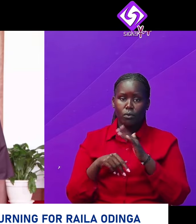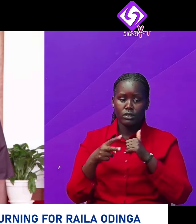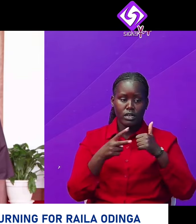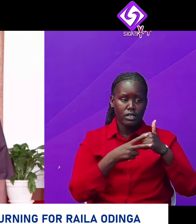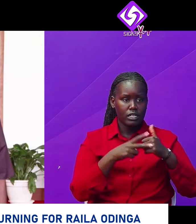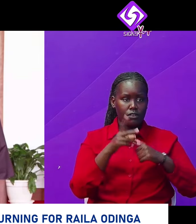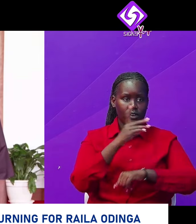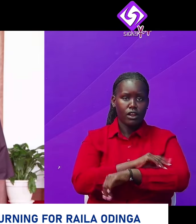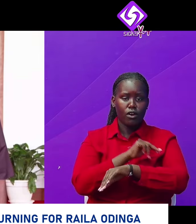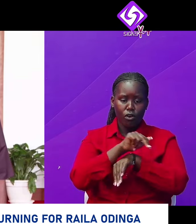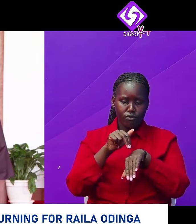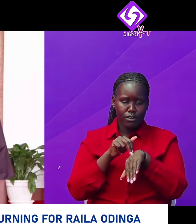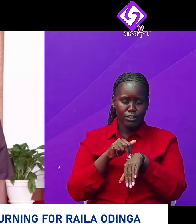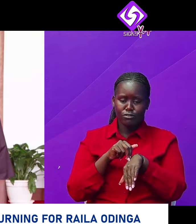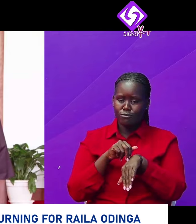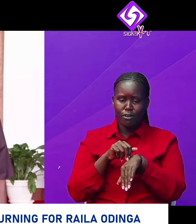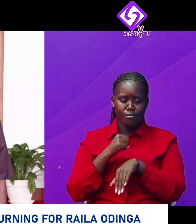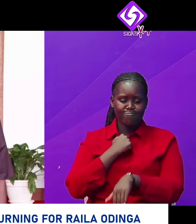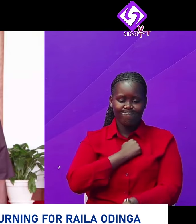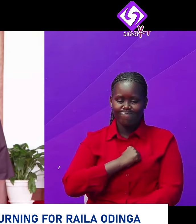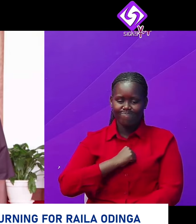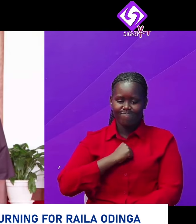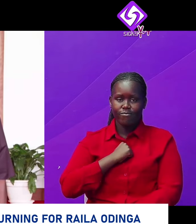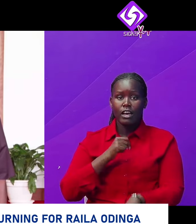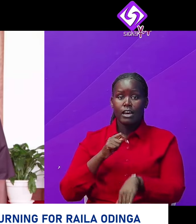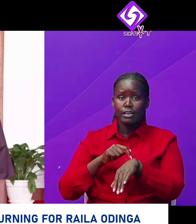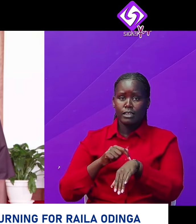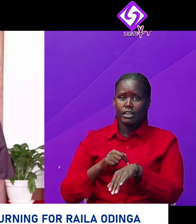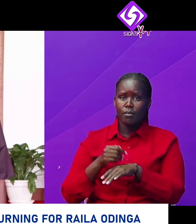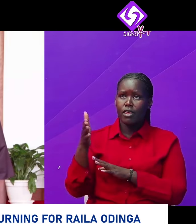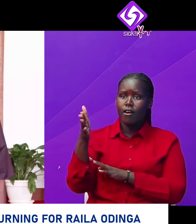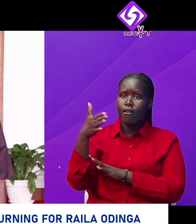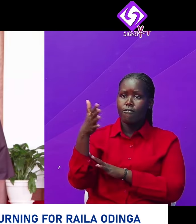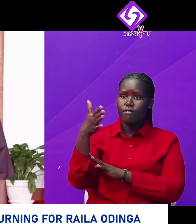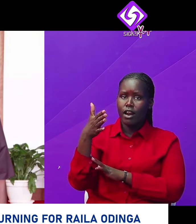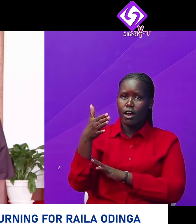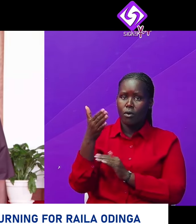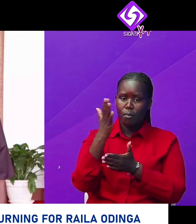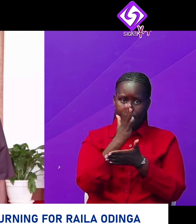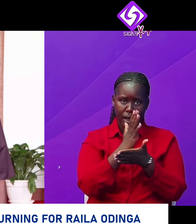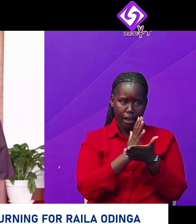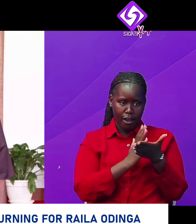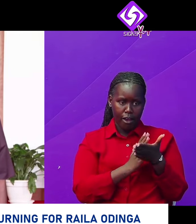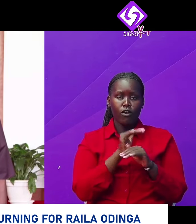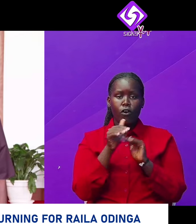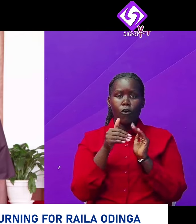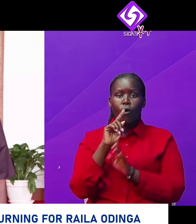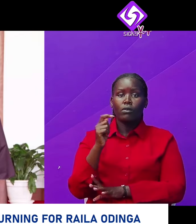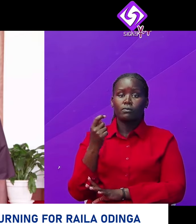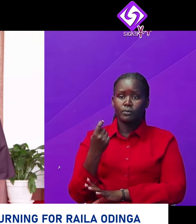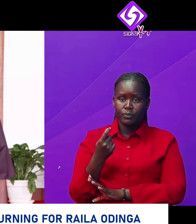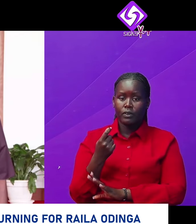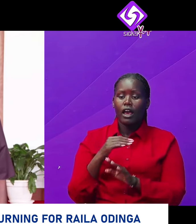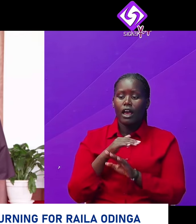mourning, during which the national flag shall fly at half-mast across the Republic of Kenya and in all